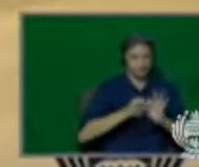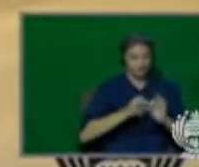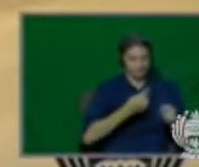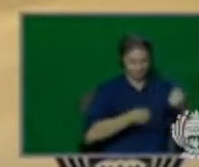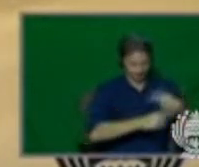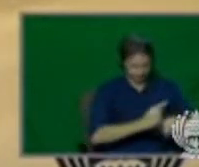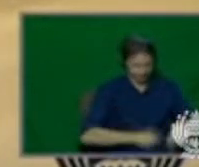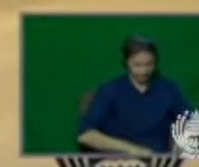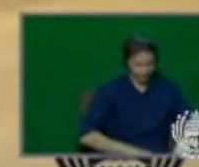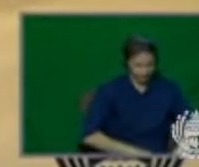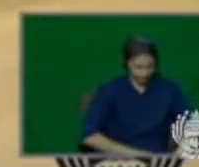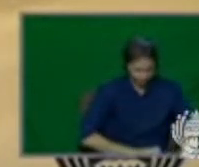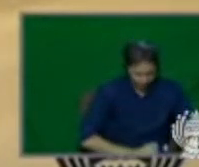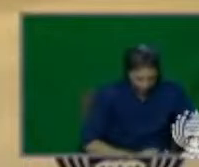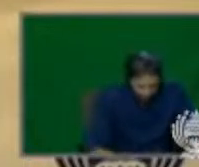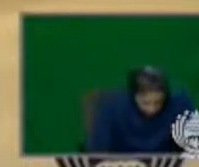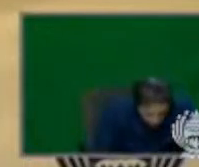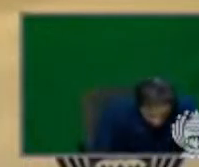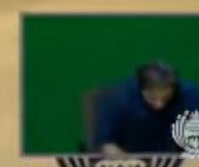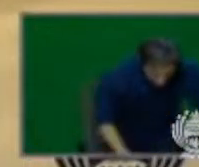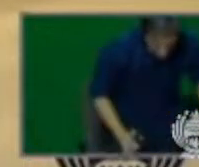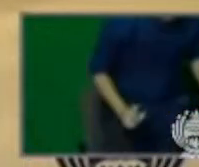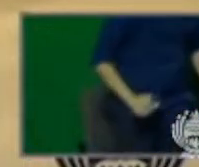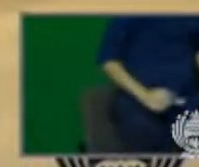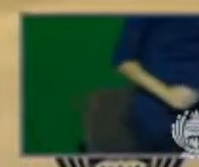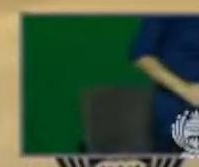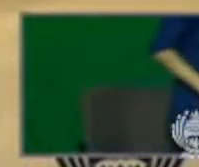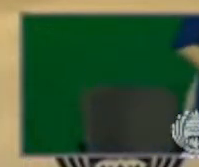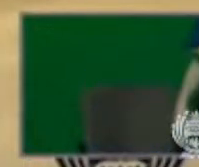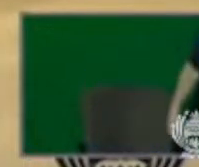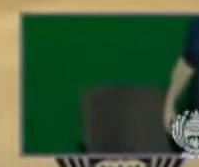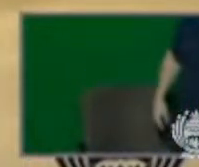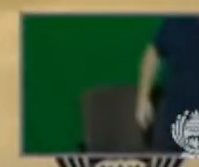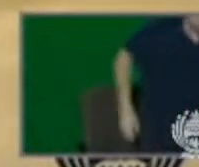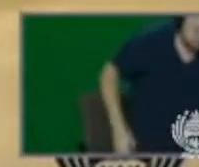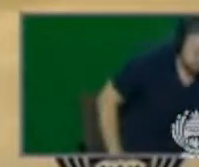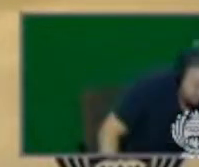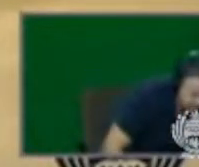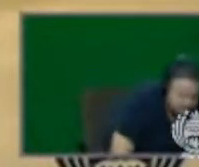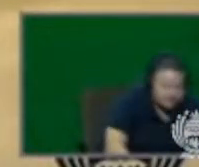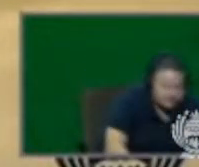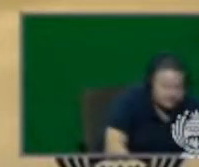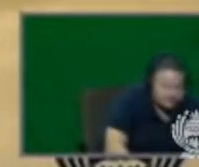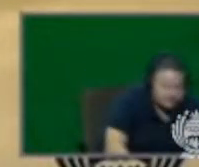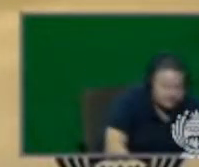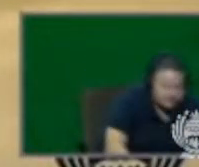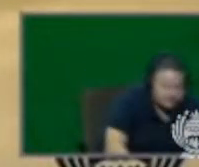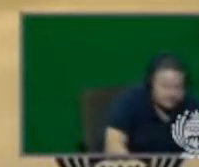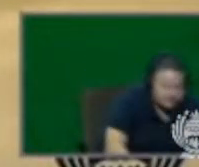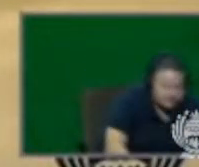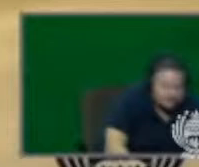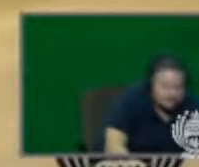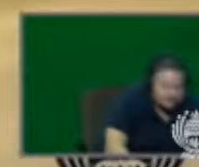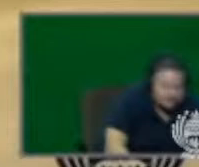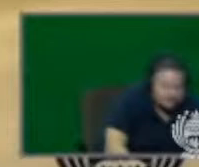because these funds that are allocated to provinces go through what is a